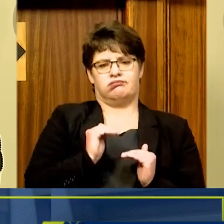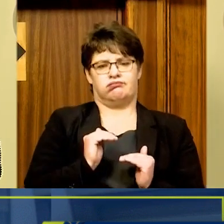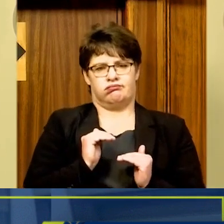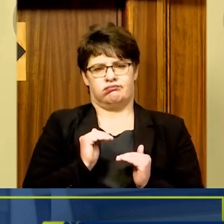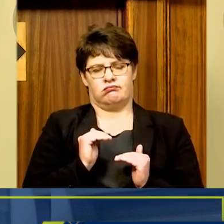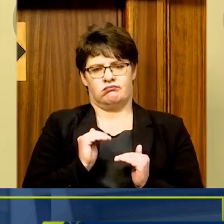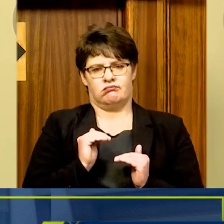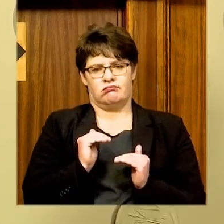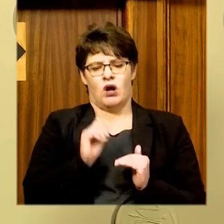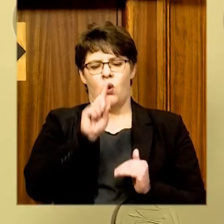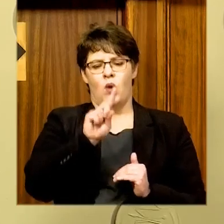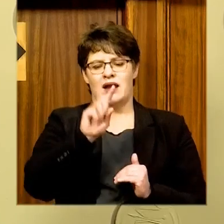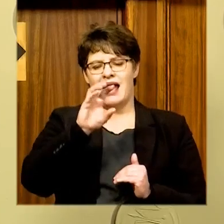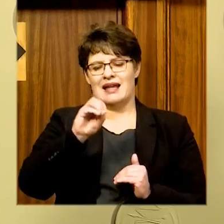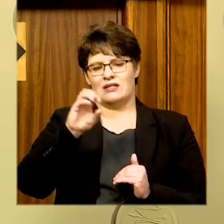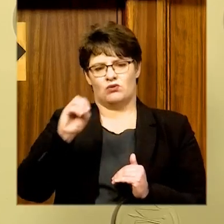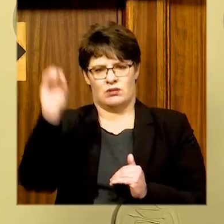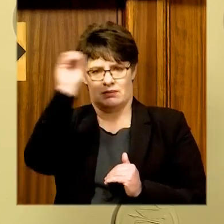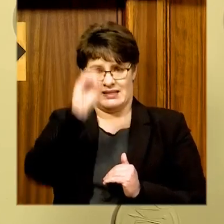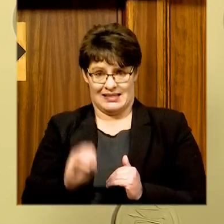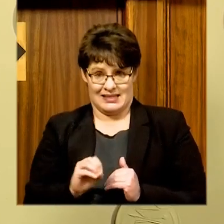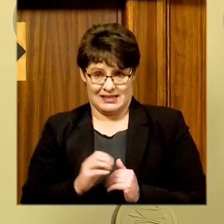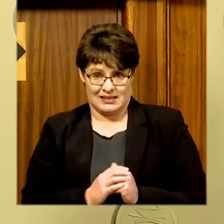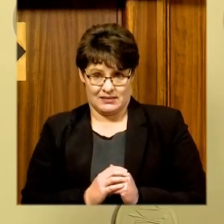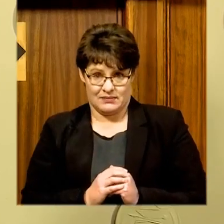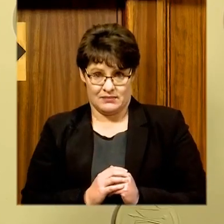their capacity to 100%.